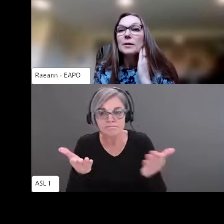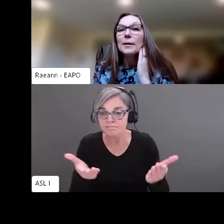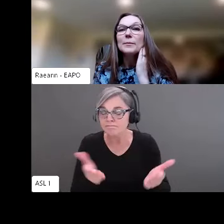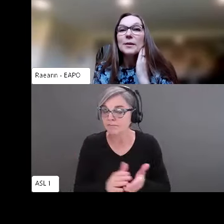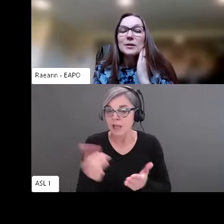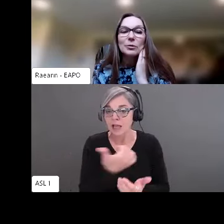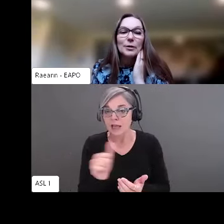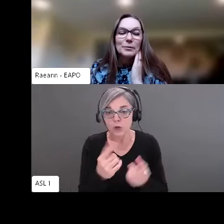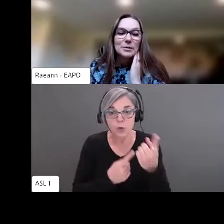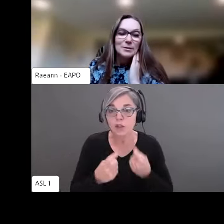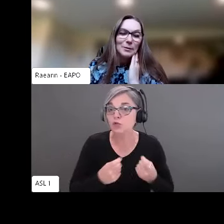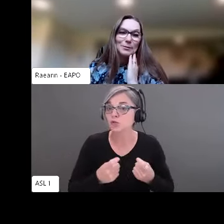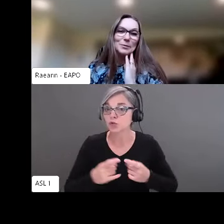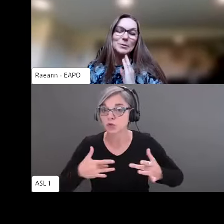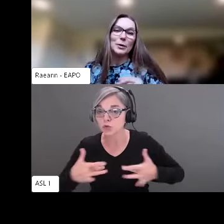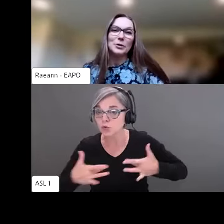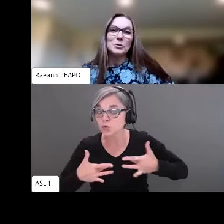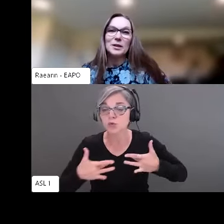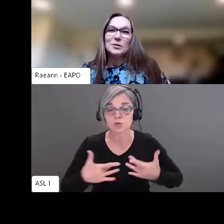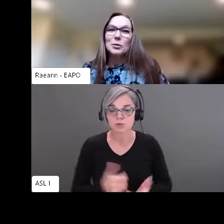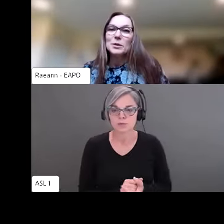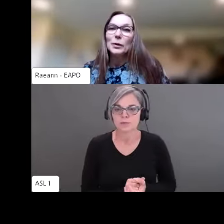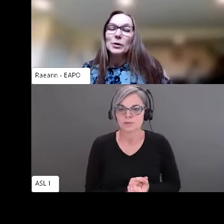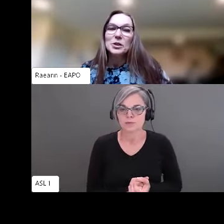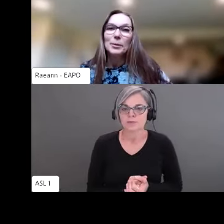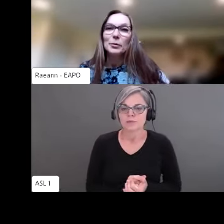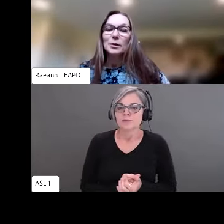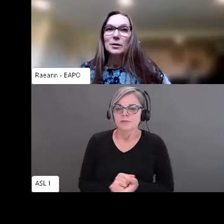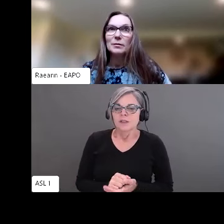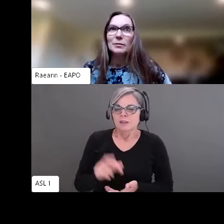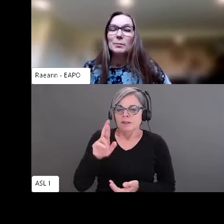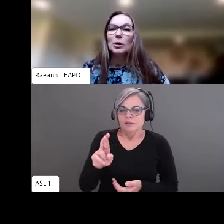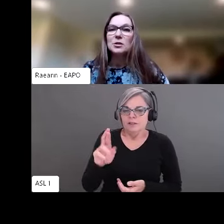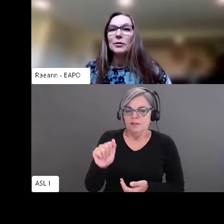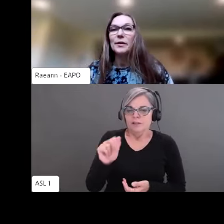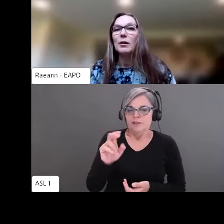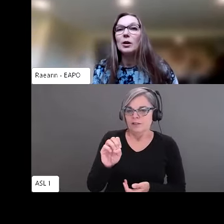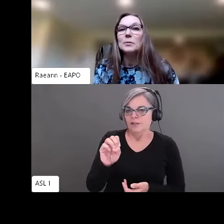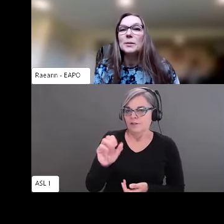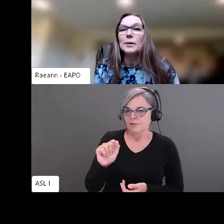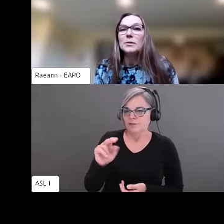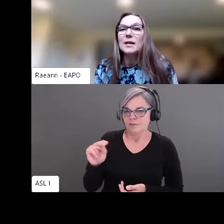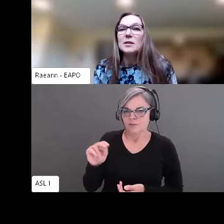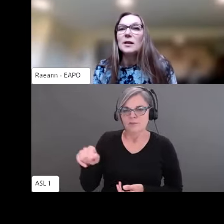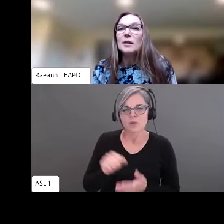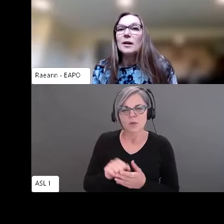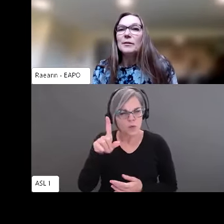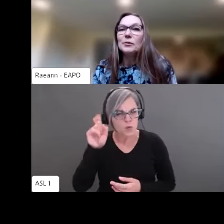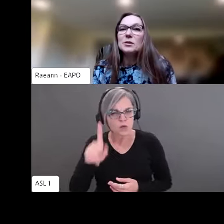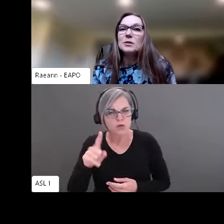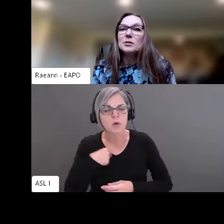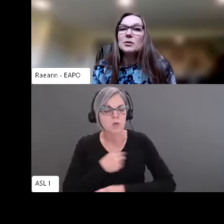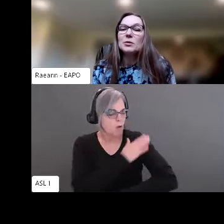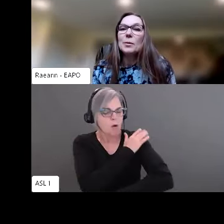was, yeah, thanks, Laura. That was quite interesting. So there was one question about the marks on the arms. Somebody was asking